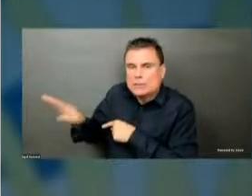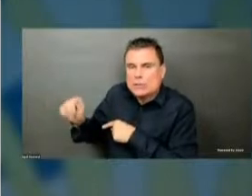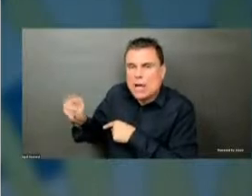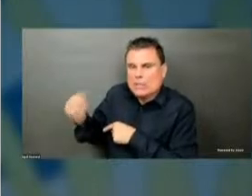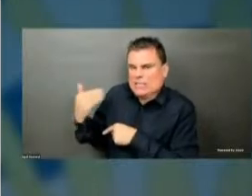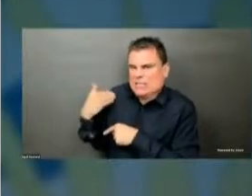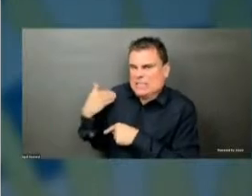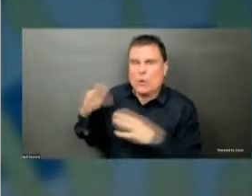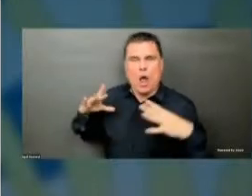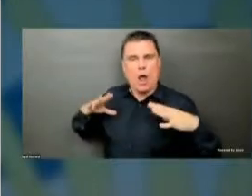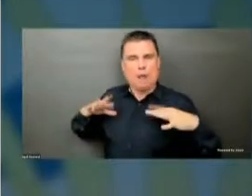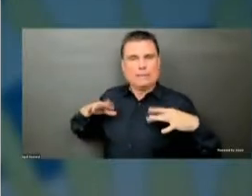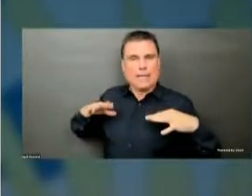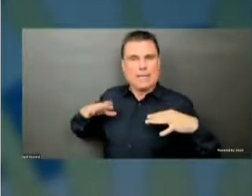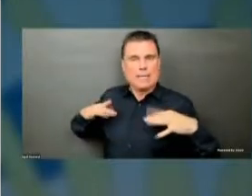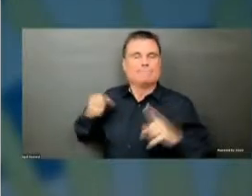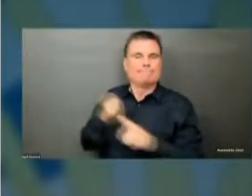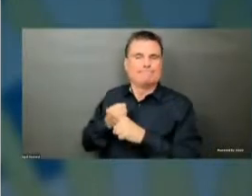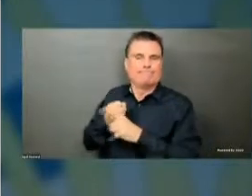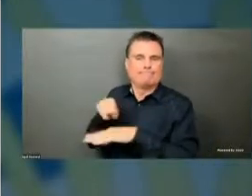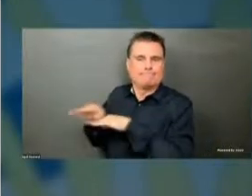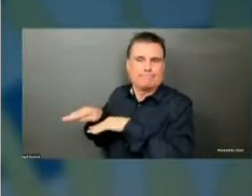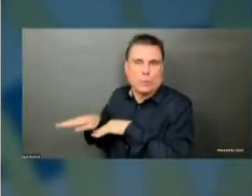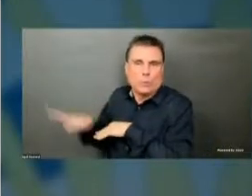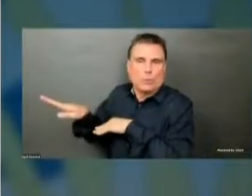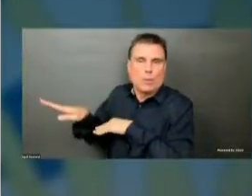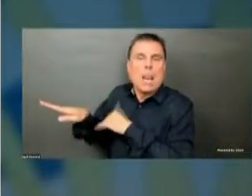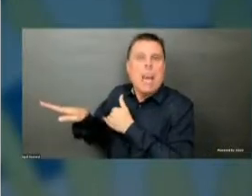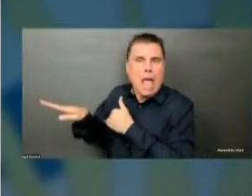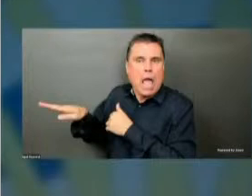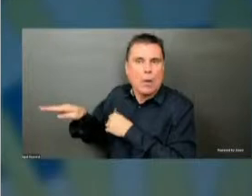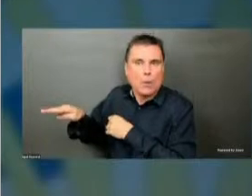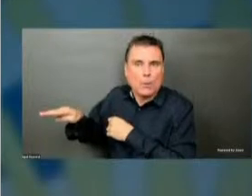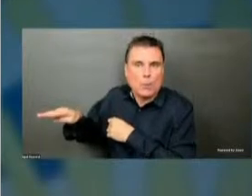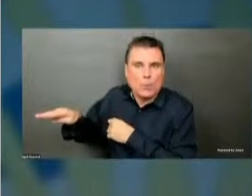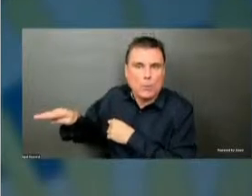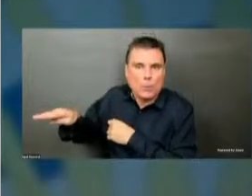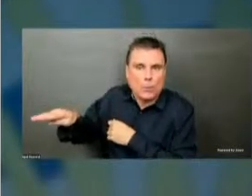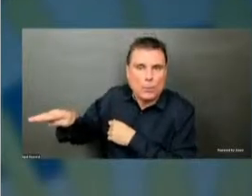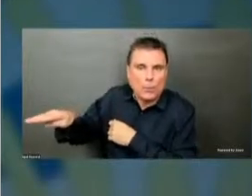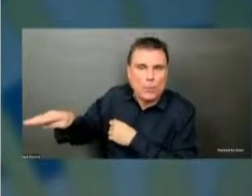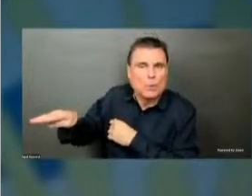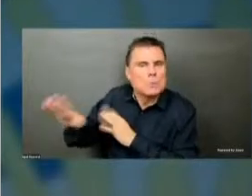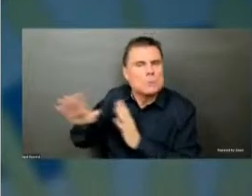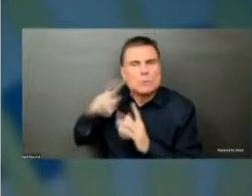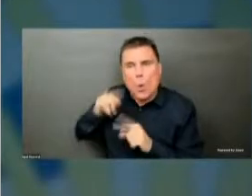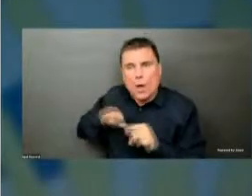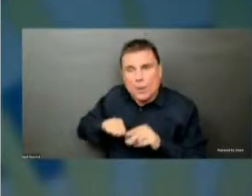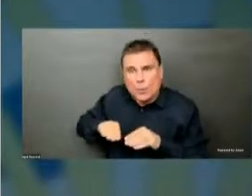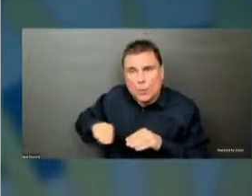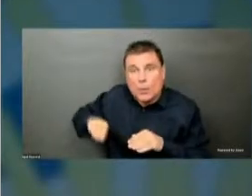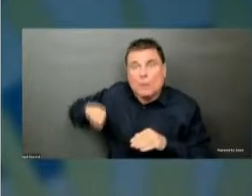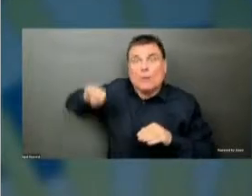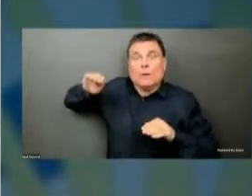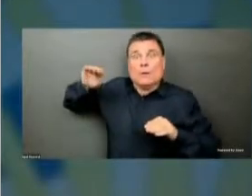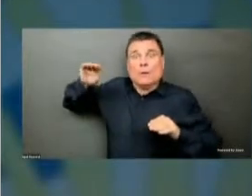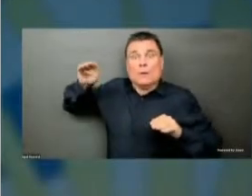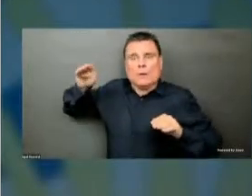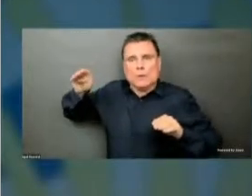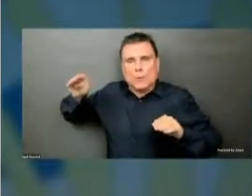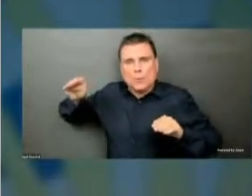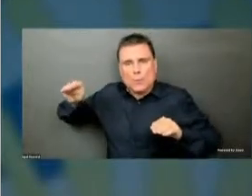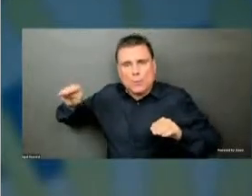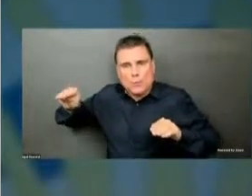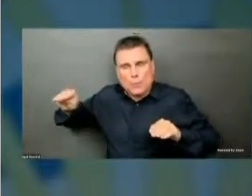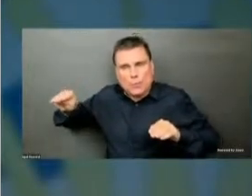flattened and slowly started to decrease. This is the same information presented by